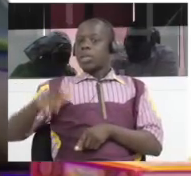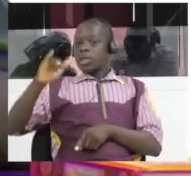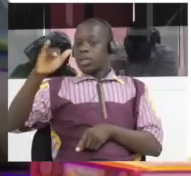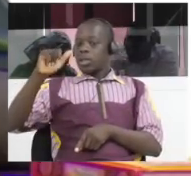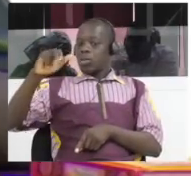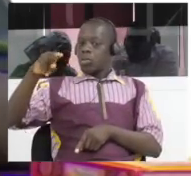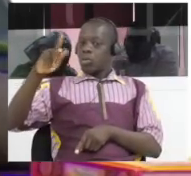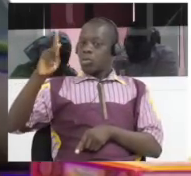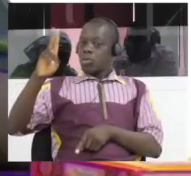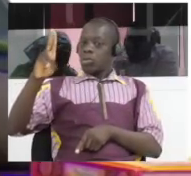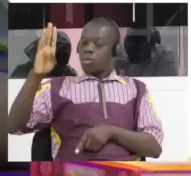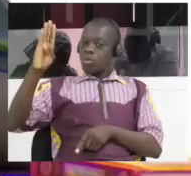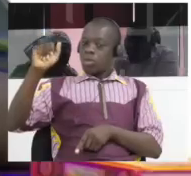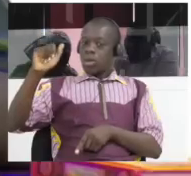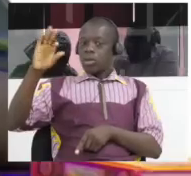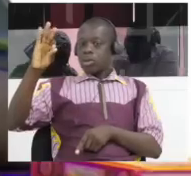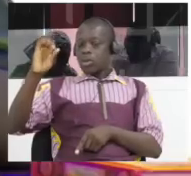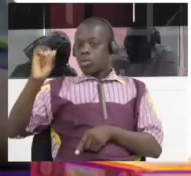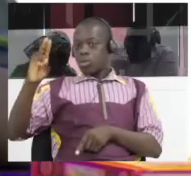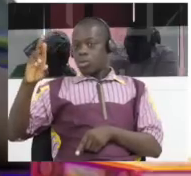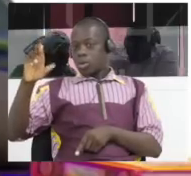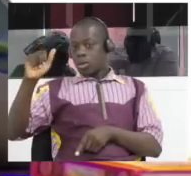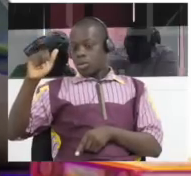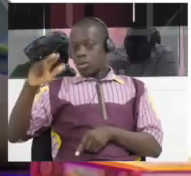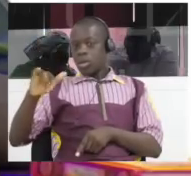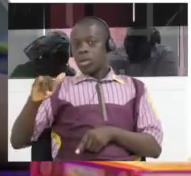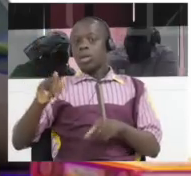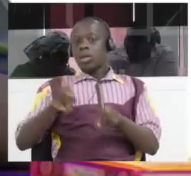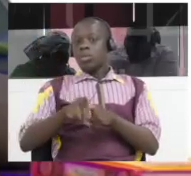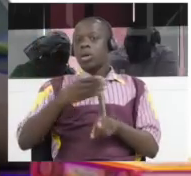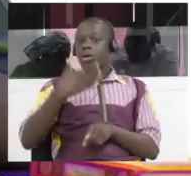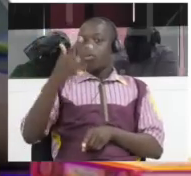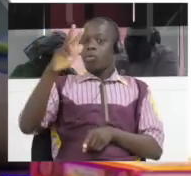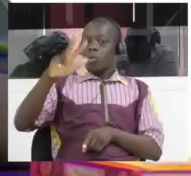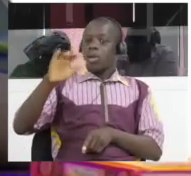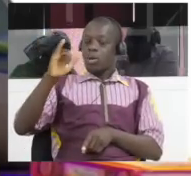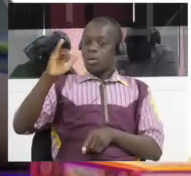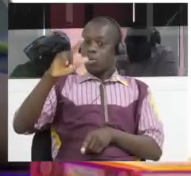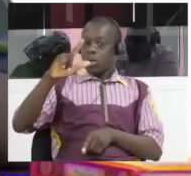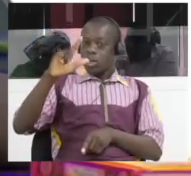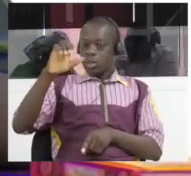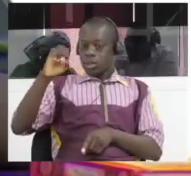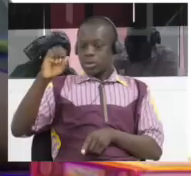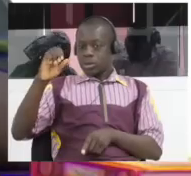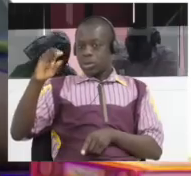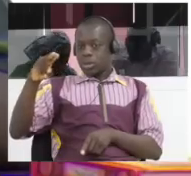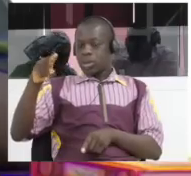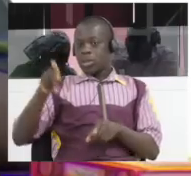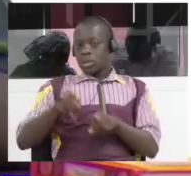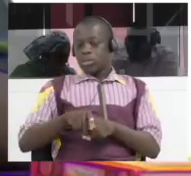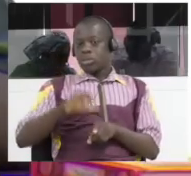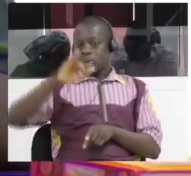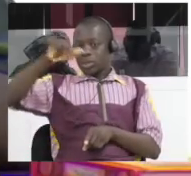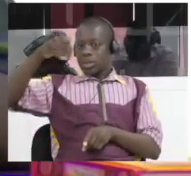also Lieutenant Vincent Jata, and the complement of senior non-commissioned officers and soldiers that were formed